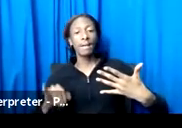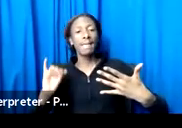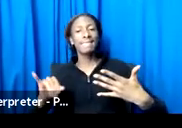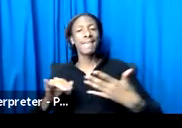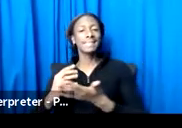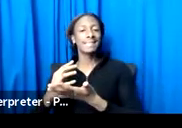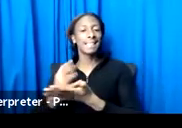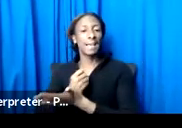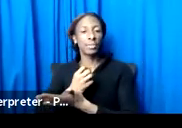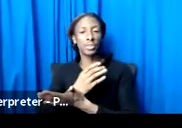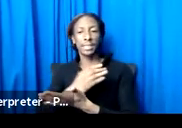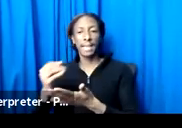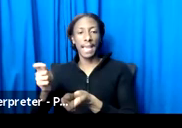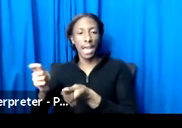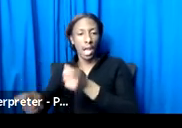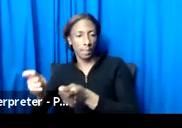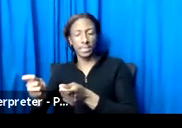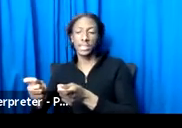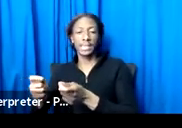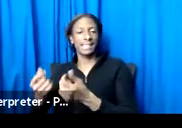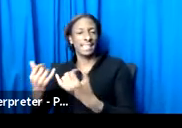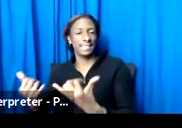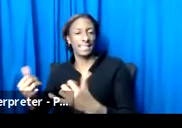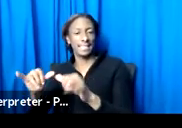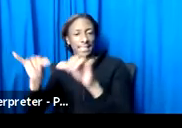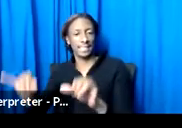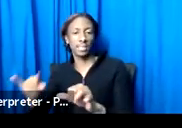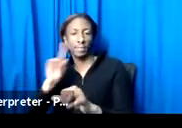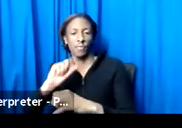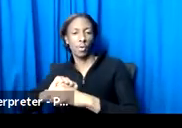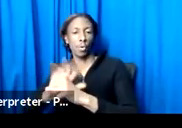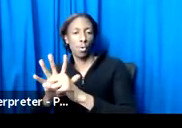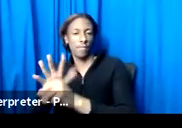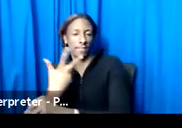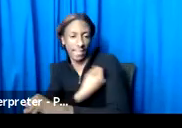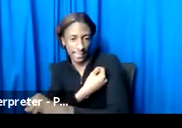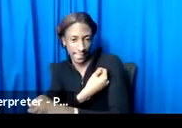and augmenting of the existing infrastructure for COVID-19 vaccination.